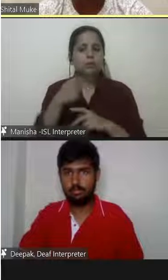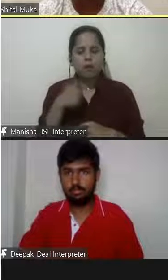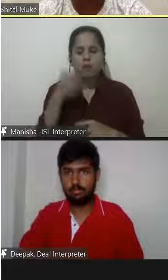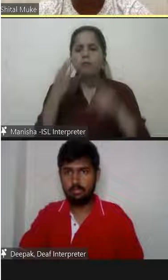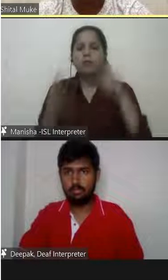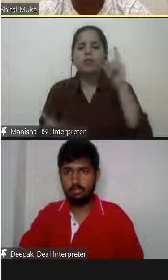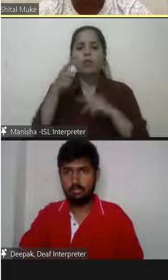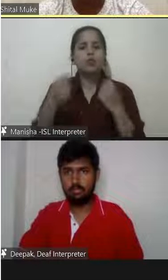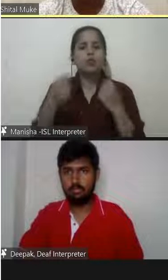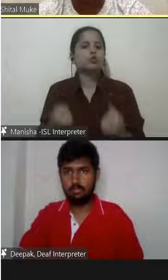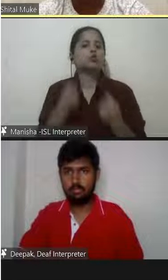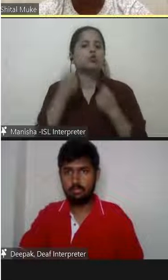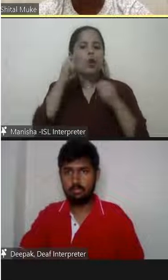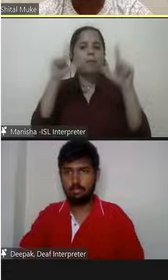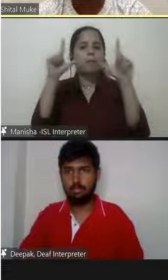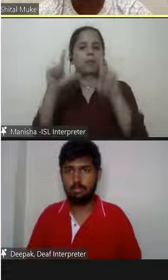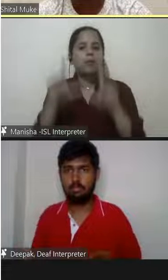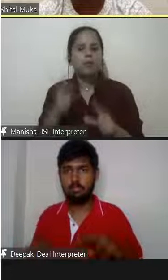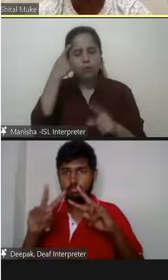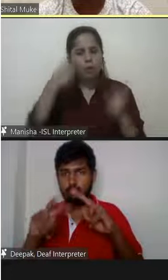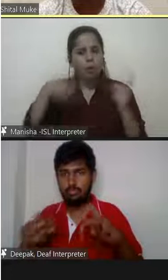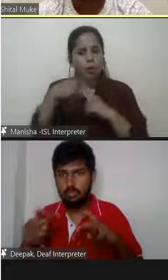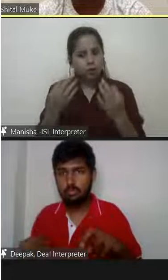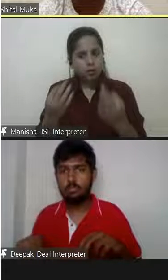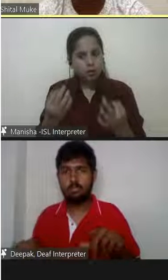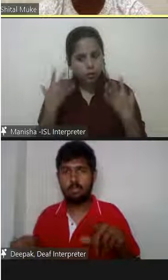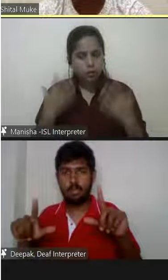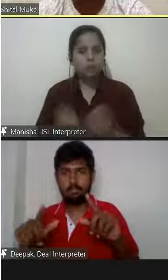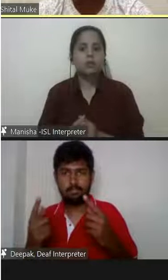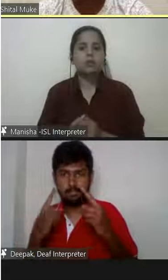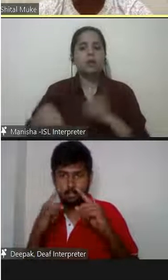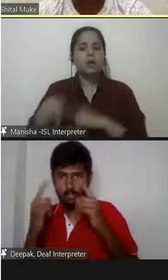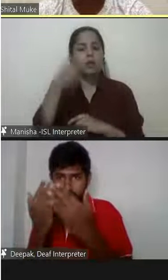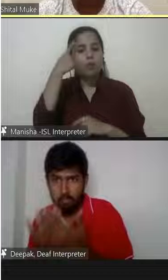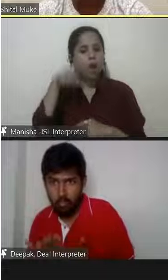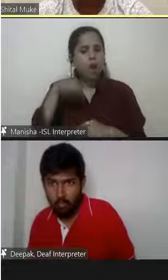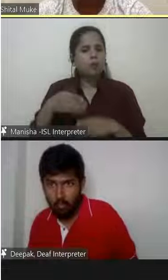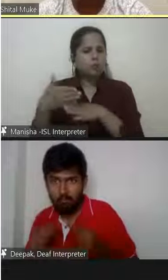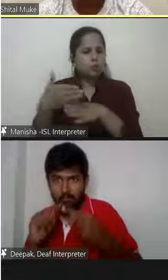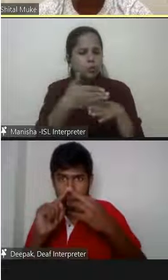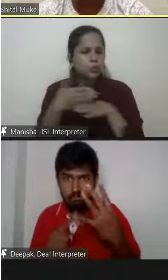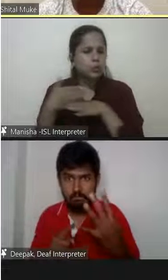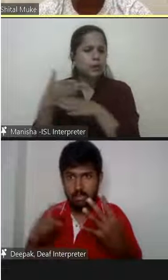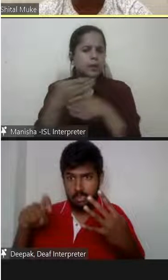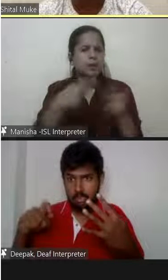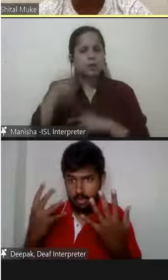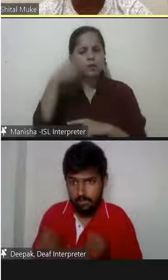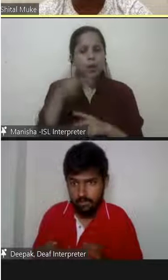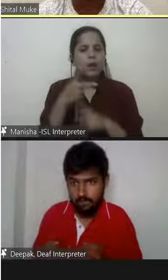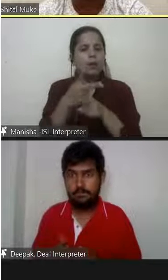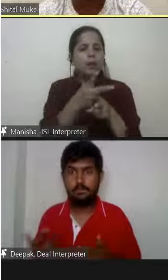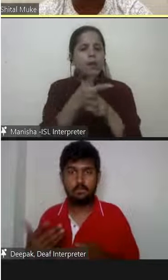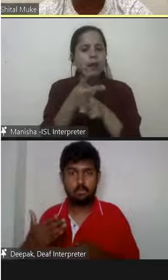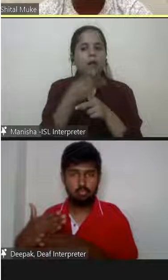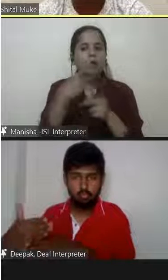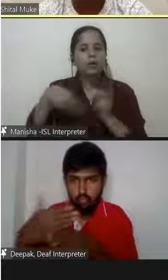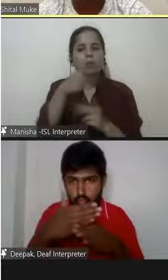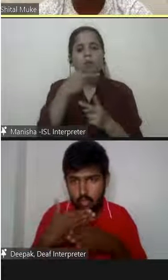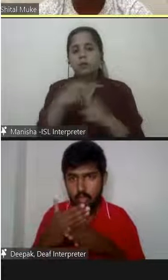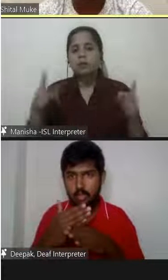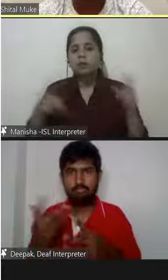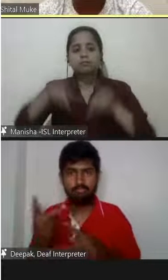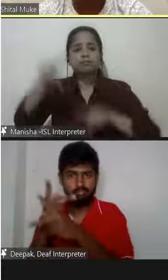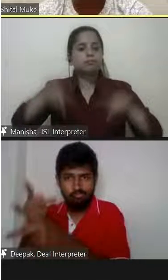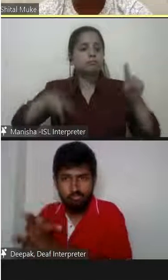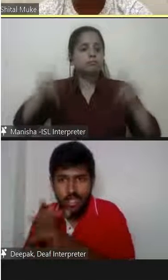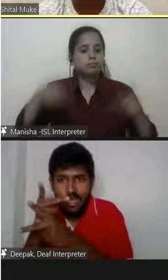a strong evidence both for the effectiveness of task sharing as a means of delivering a care for a range of conditions across